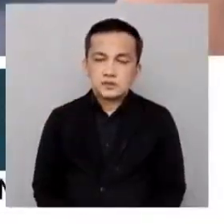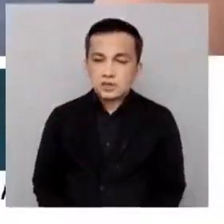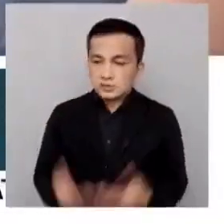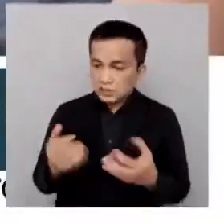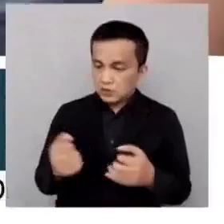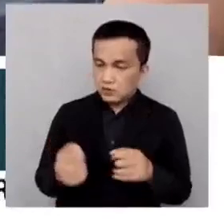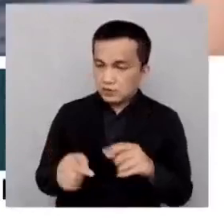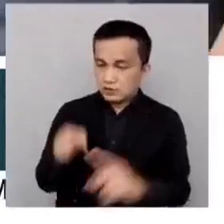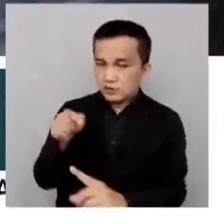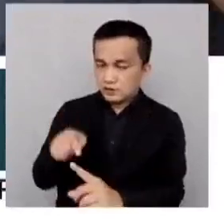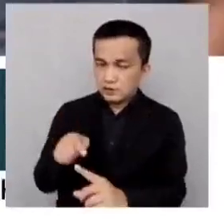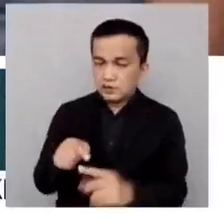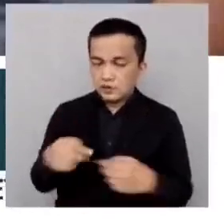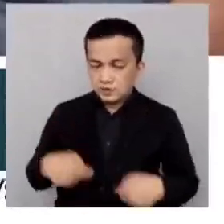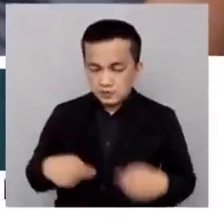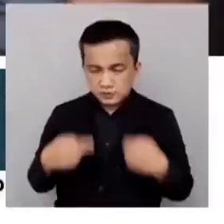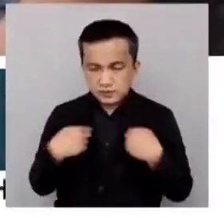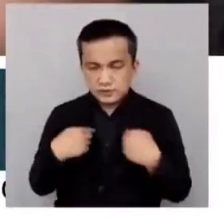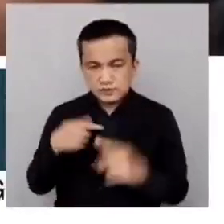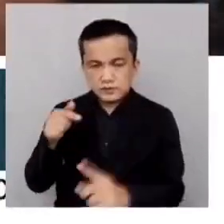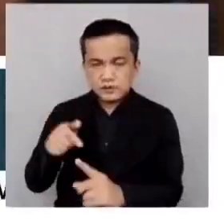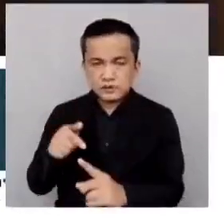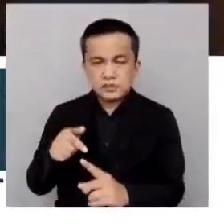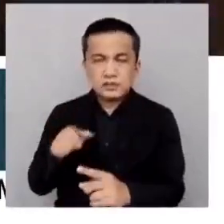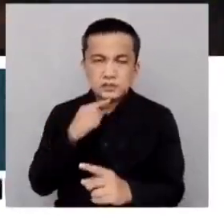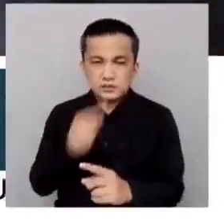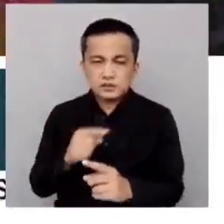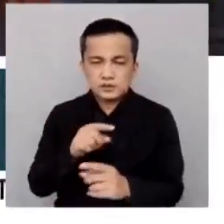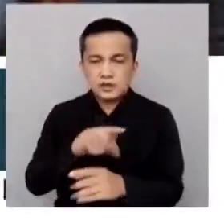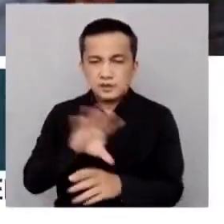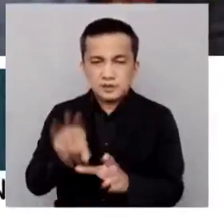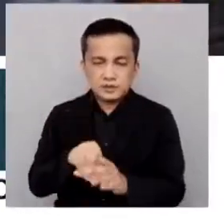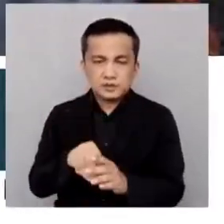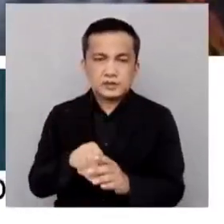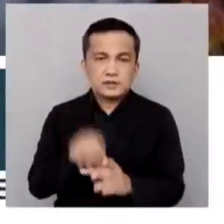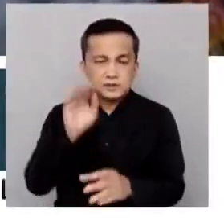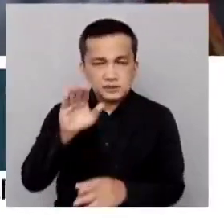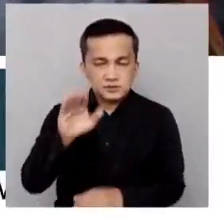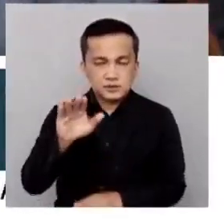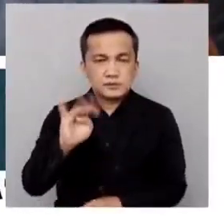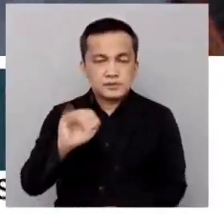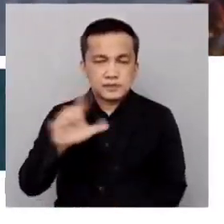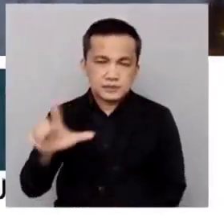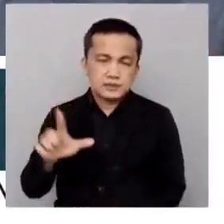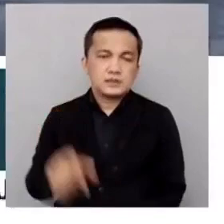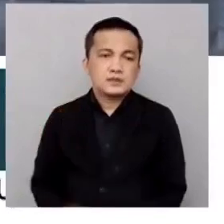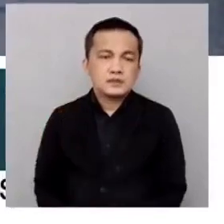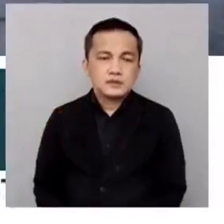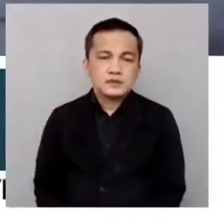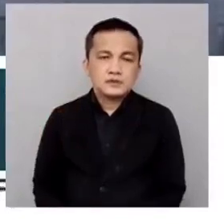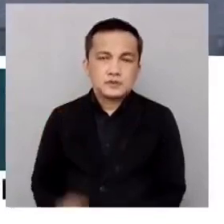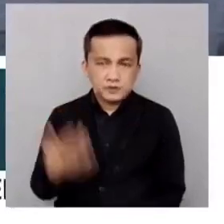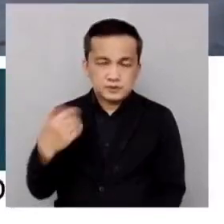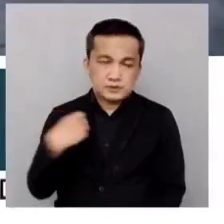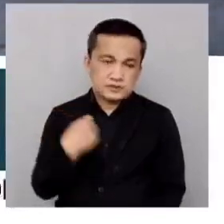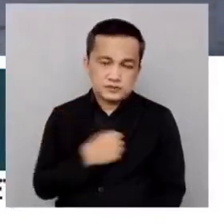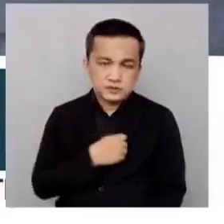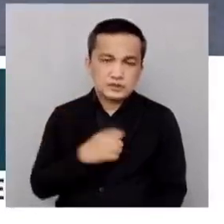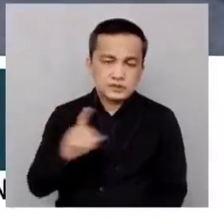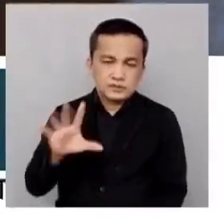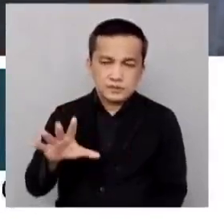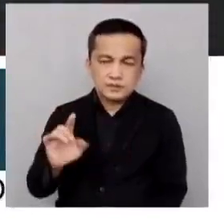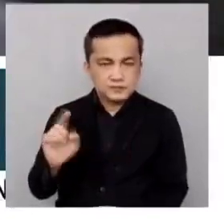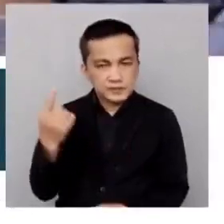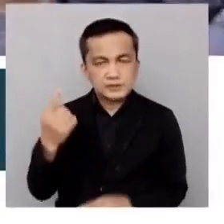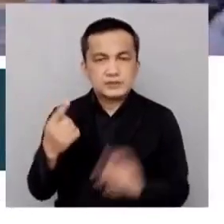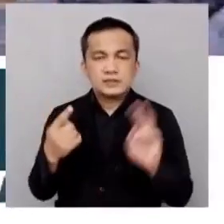the humanitarian ground was actually part of the petition for bill of the defense of former Senator Dayo de Lima. That's first. And